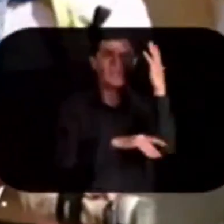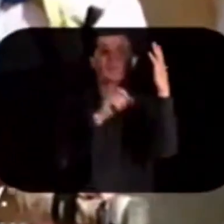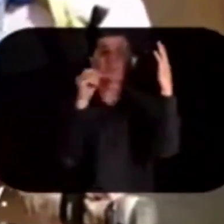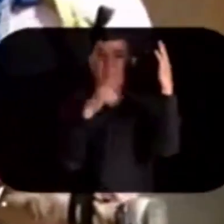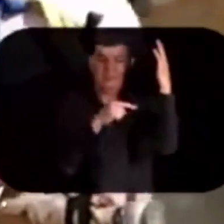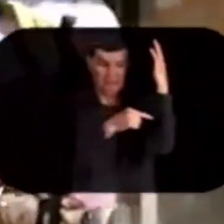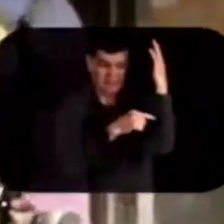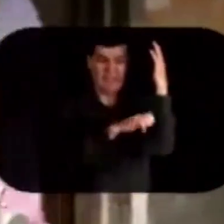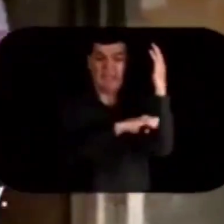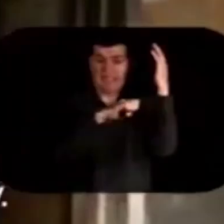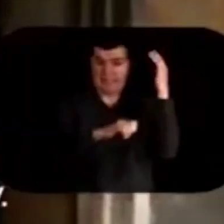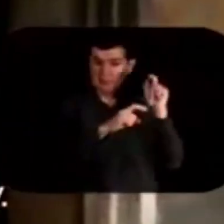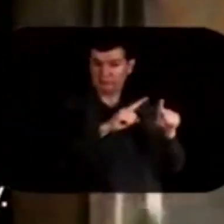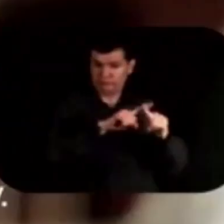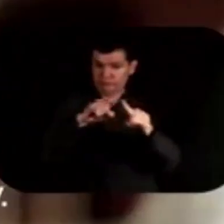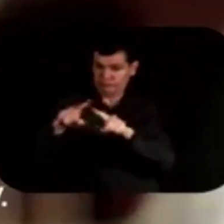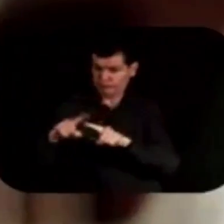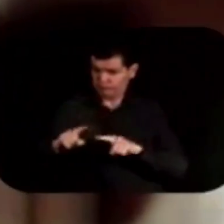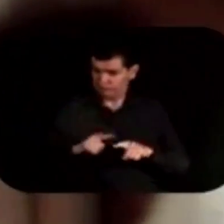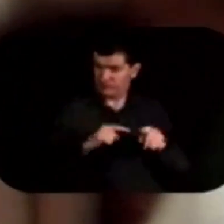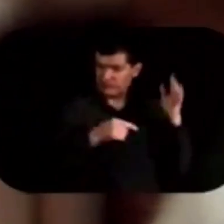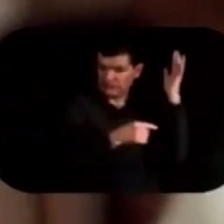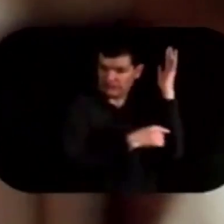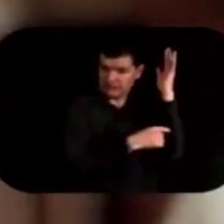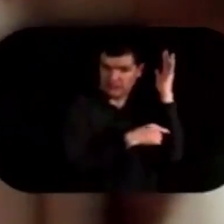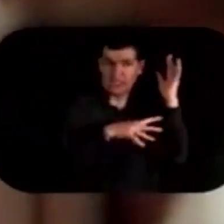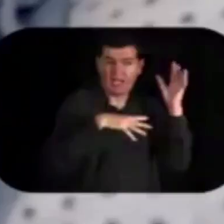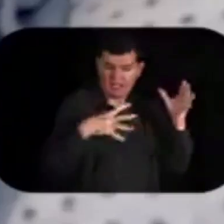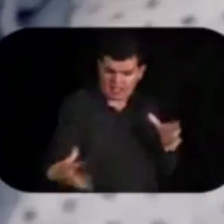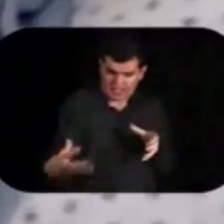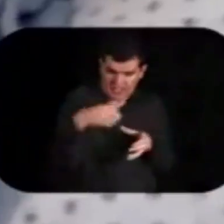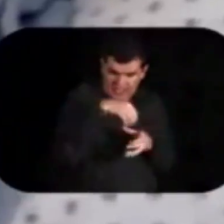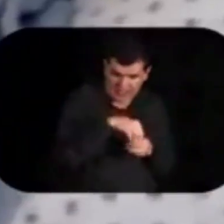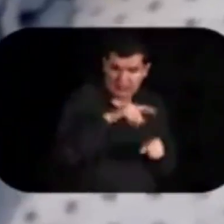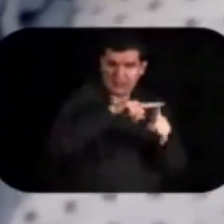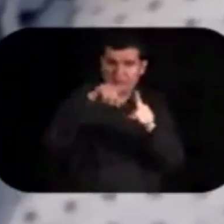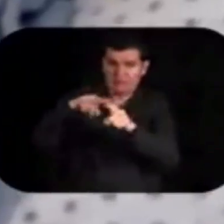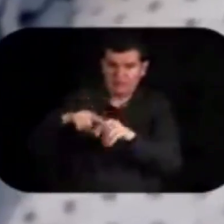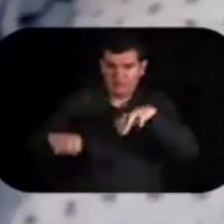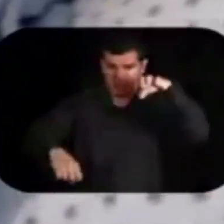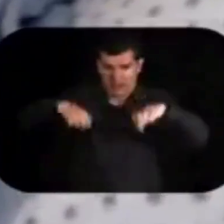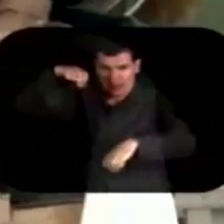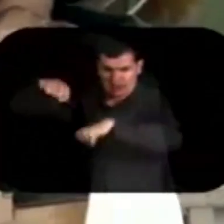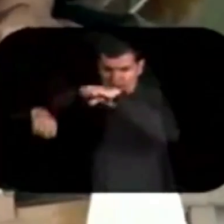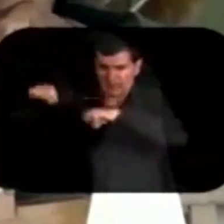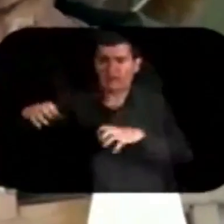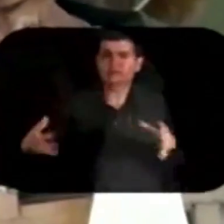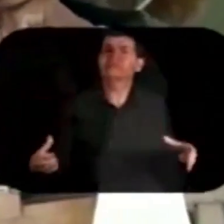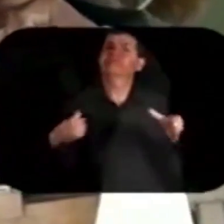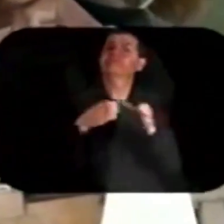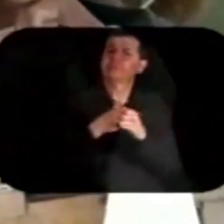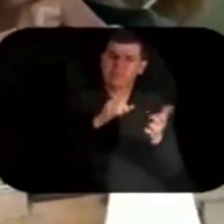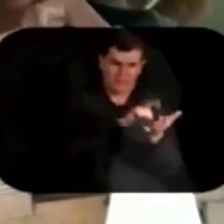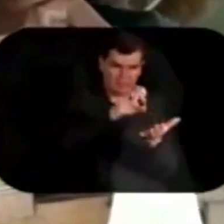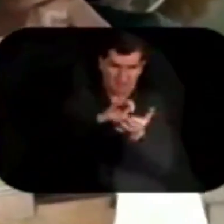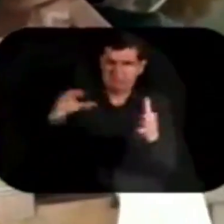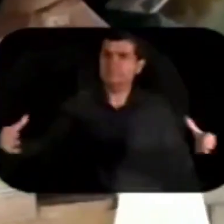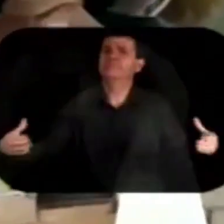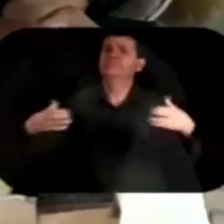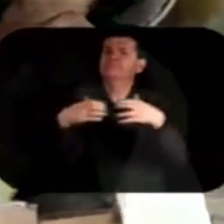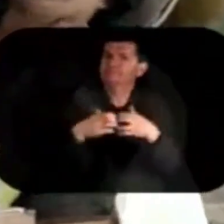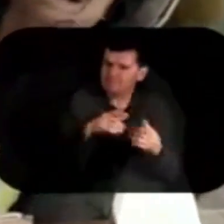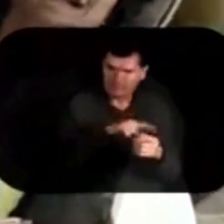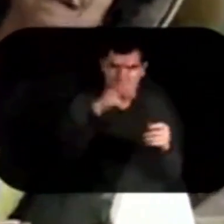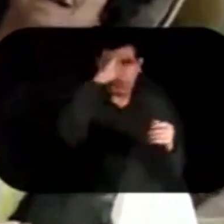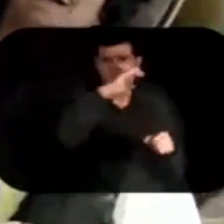Pina Palmera is also an example of diversity, a place where people live together in different age groups